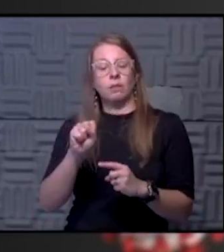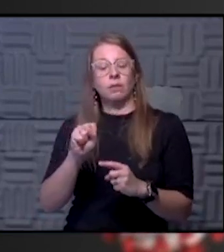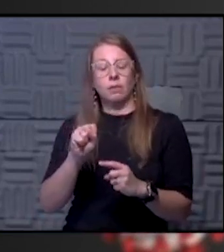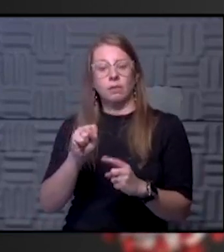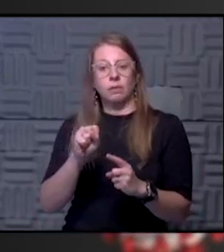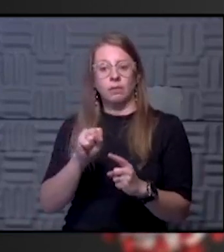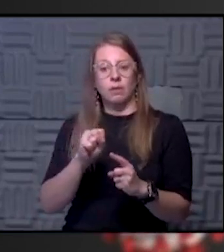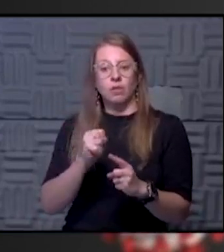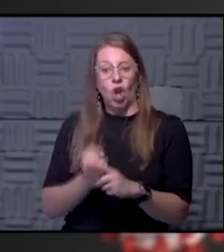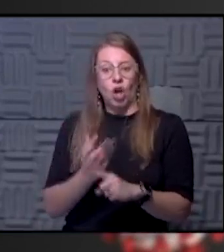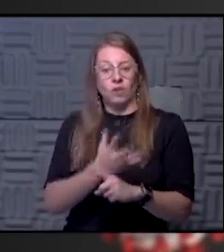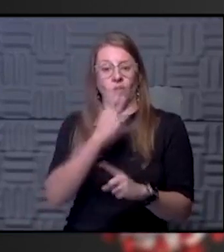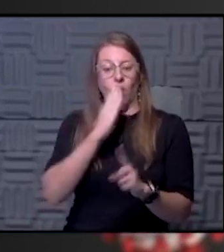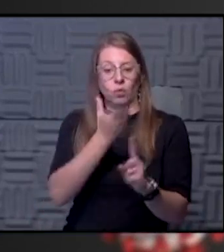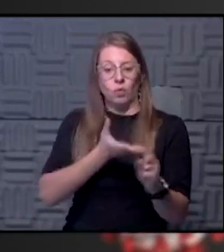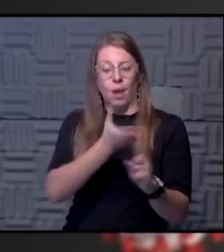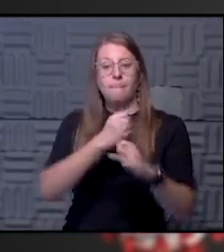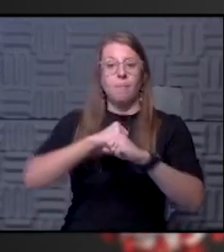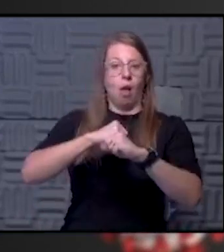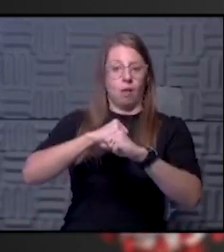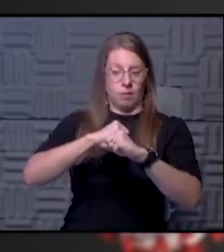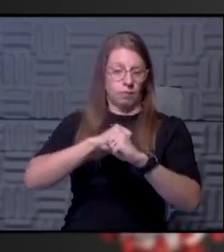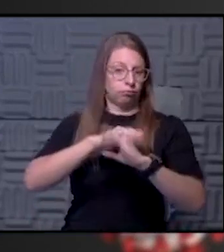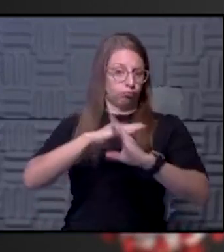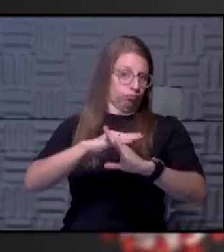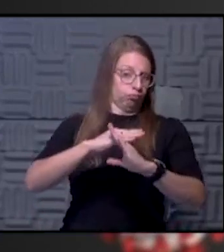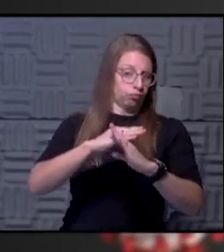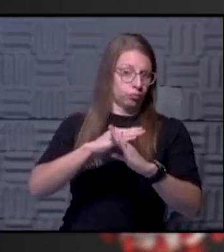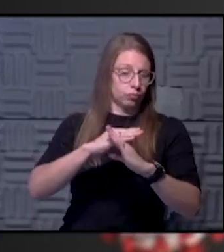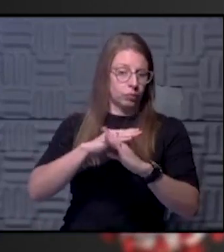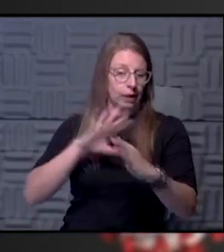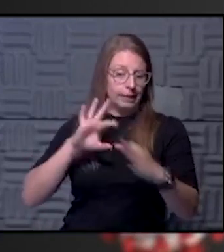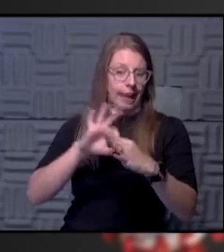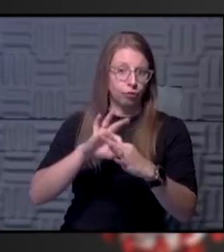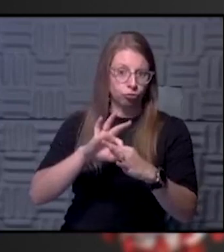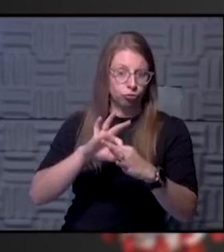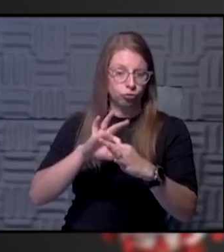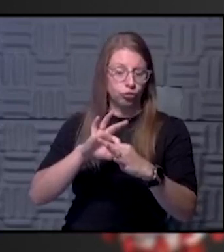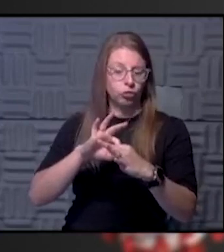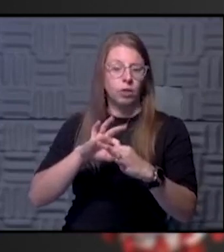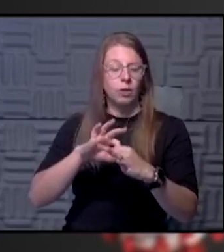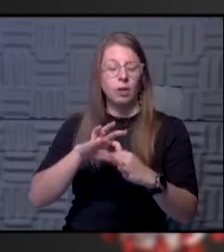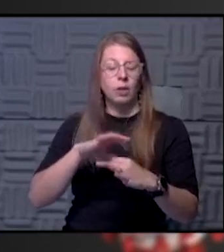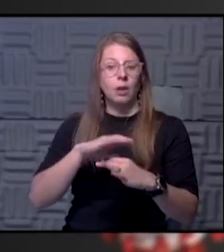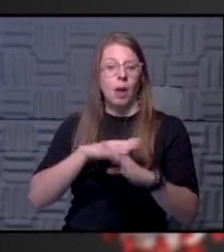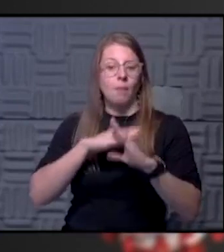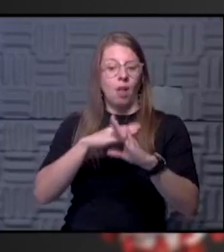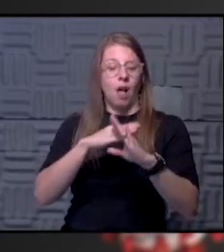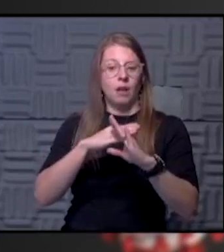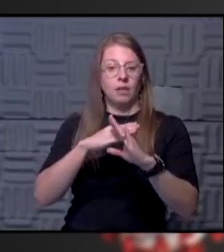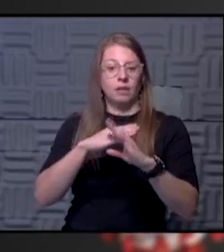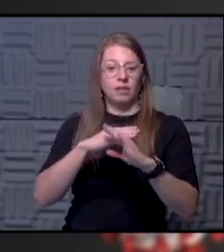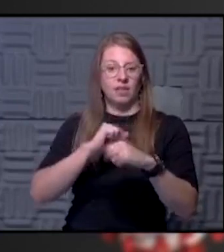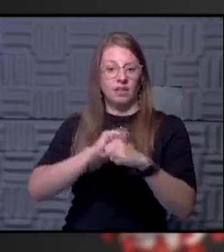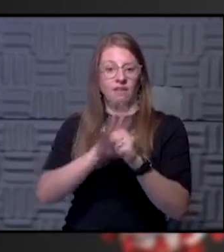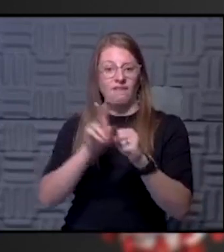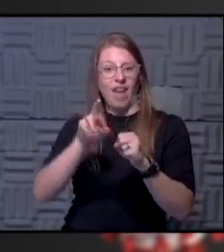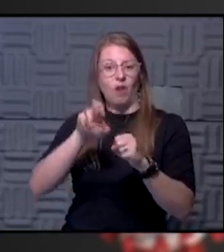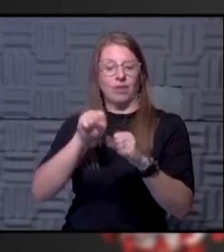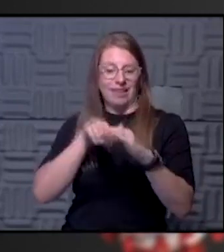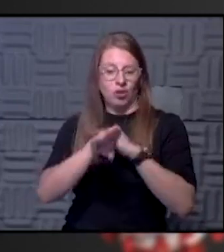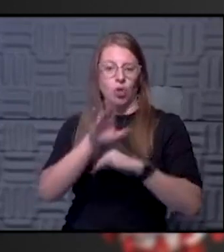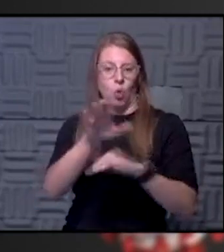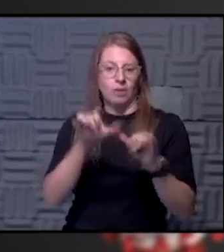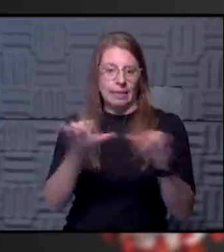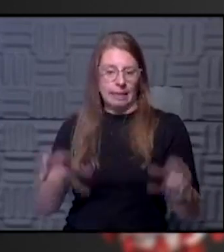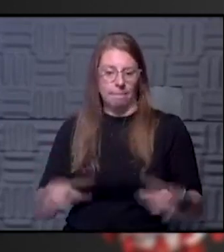if we could block it, so that's what the treatment does. It blocks the attachment. It blocks it from entering into your system,